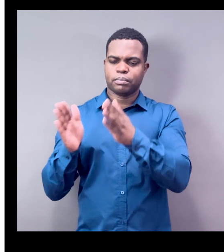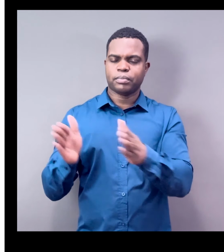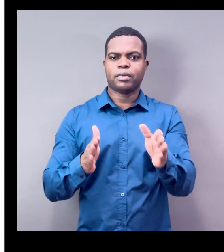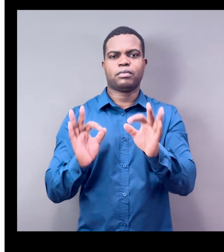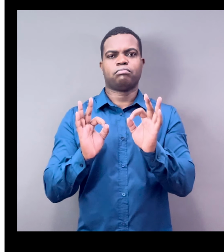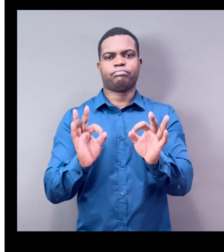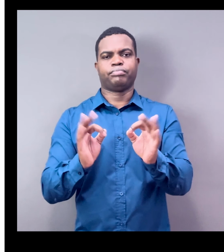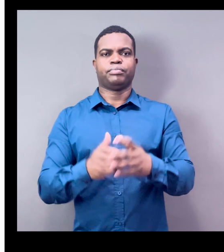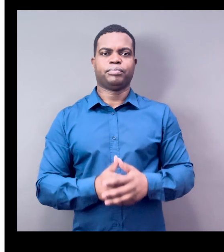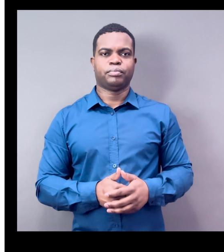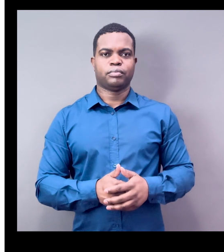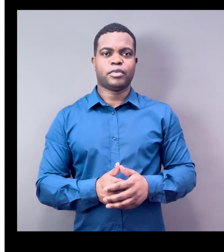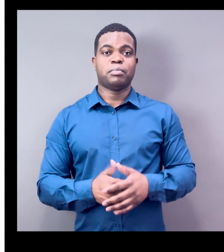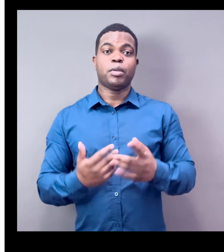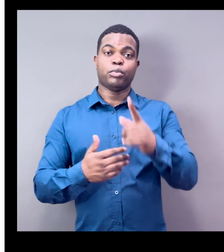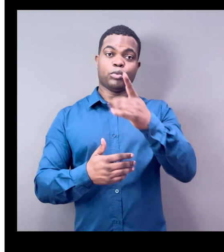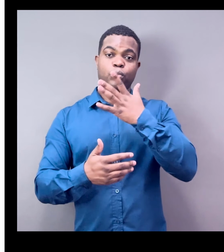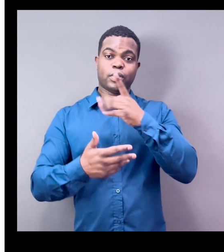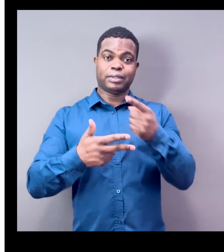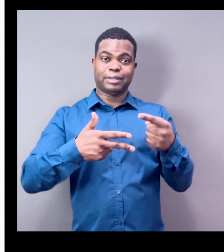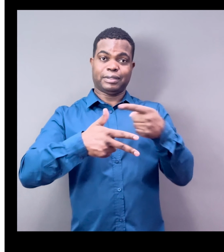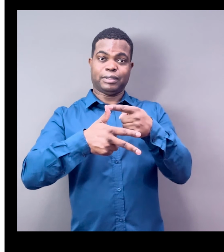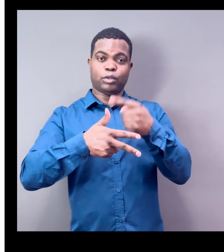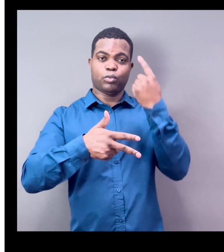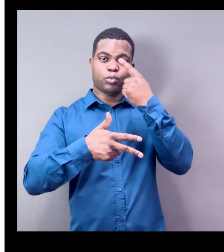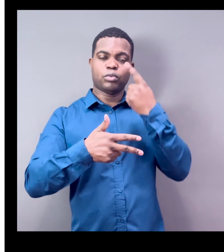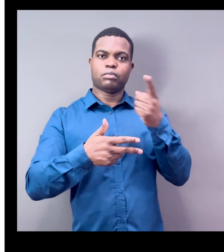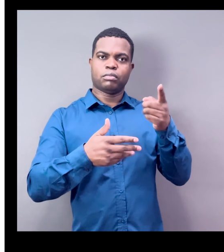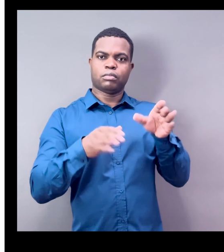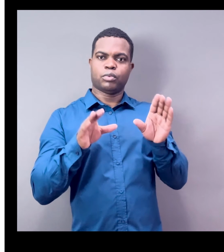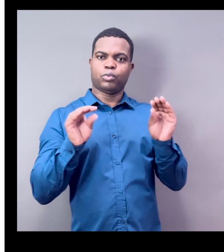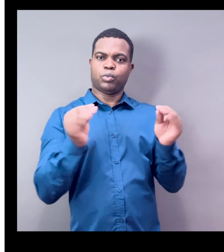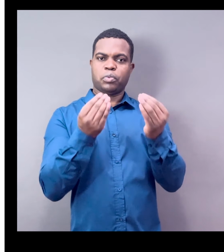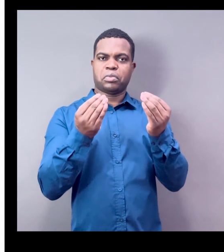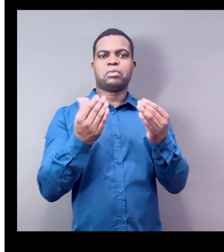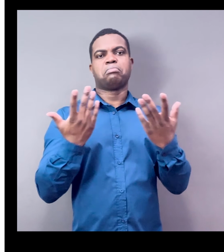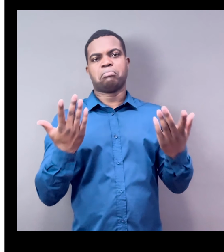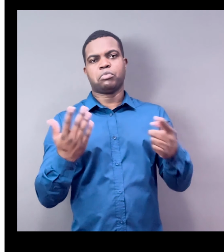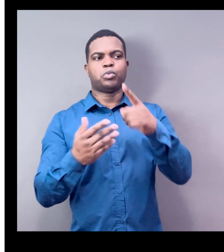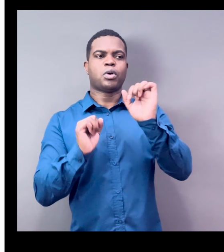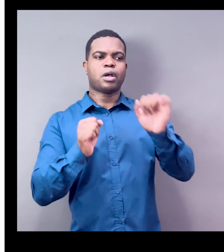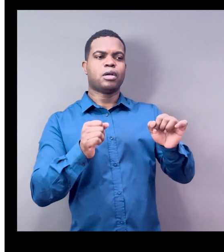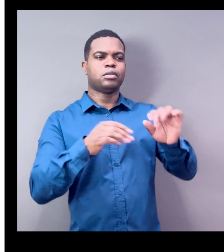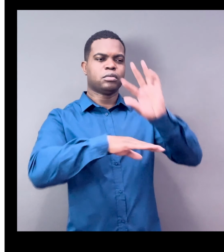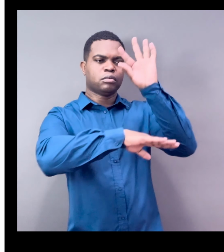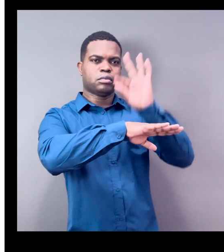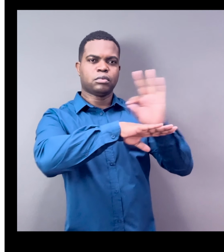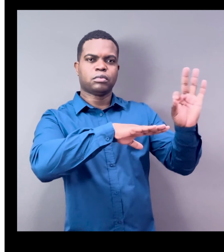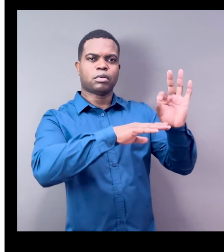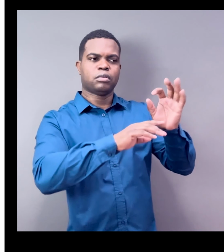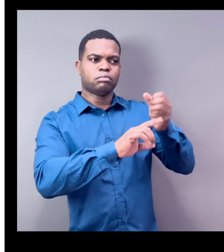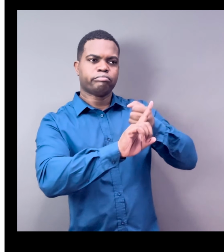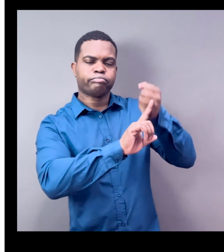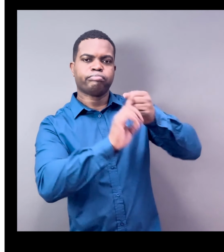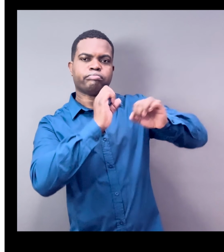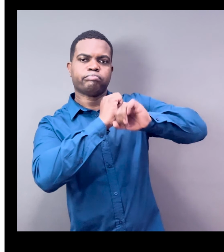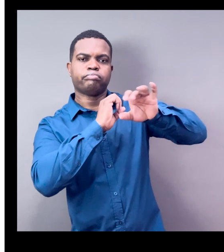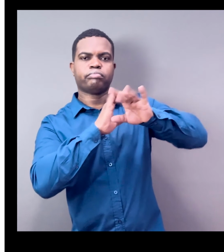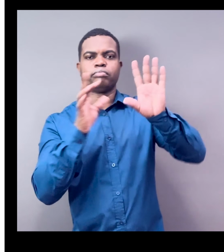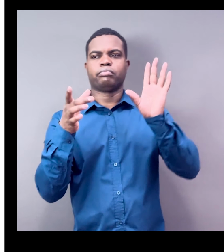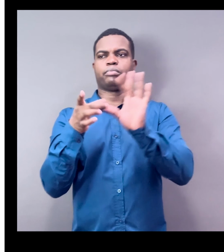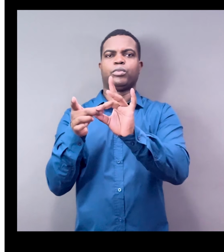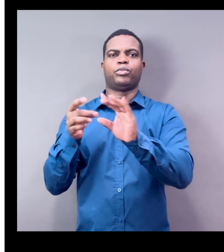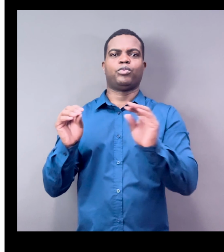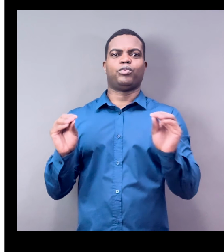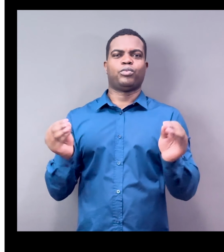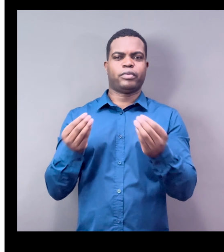primary stakeholders, they are young people. Using the campaign program, for example, they are young people. That means you